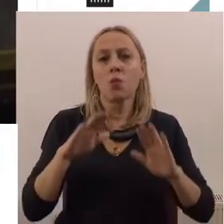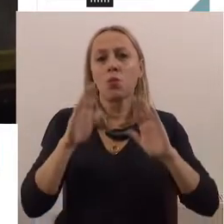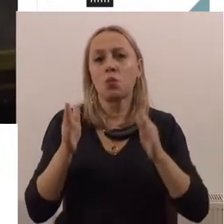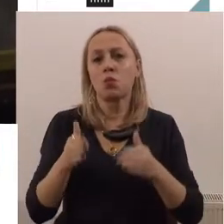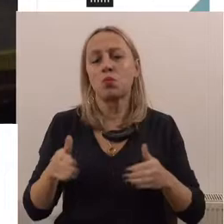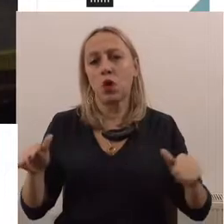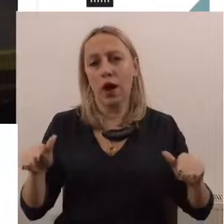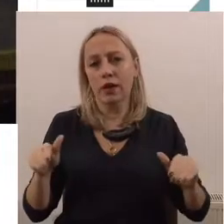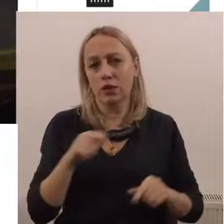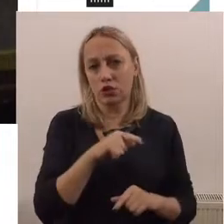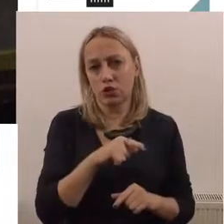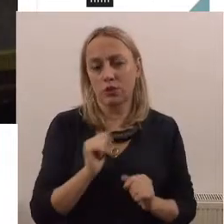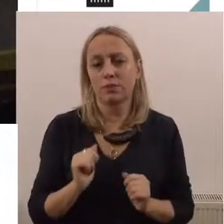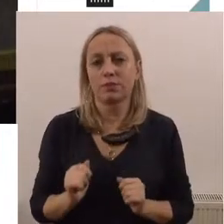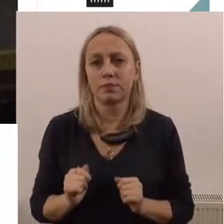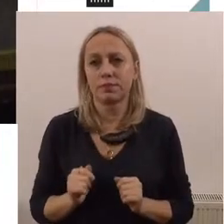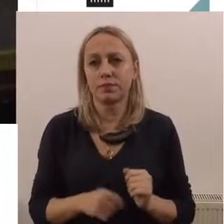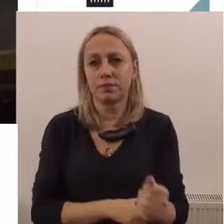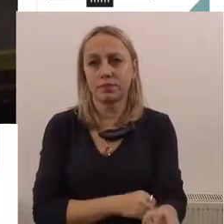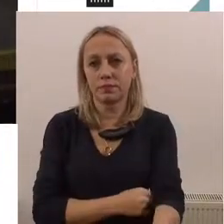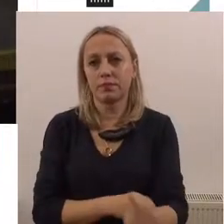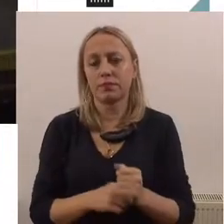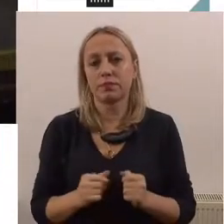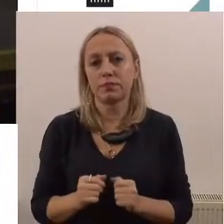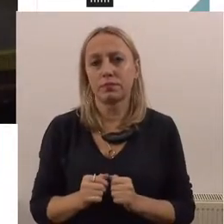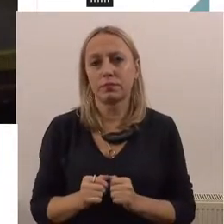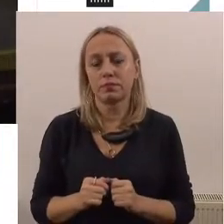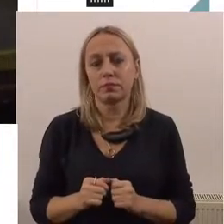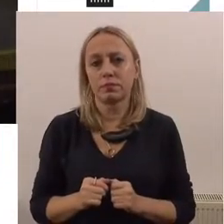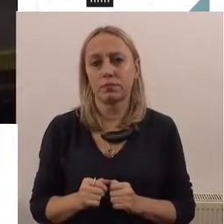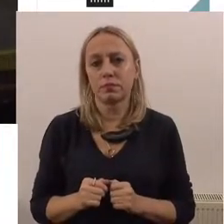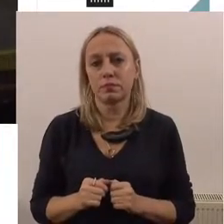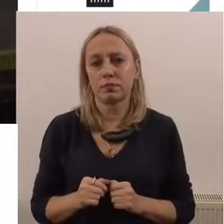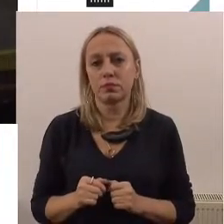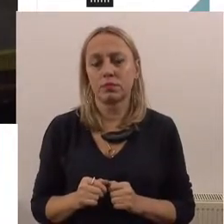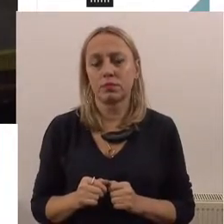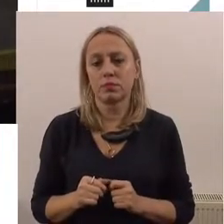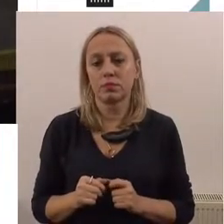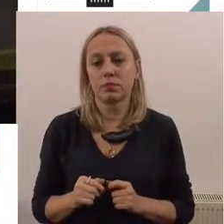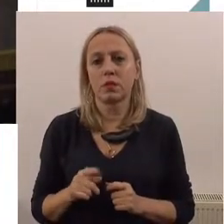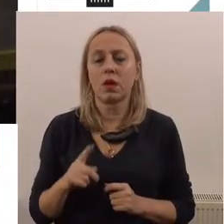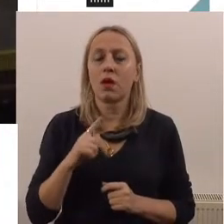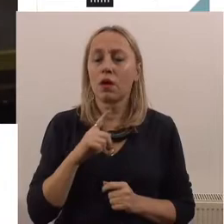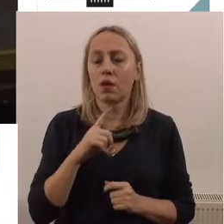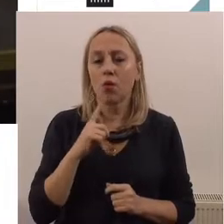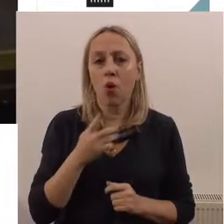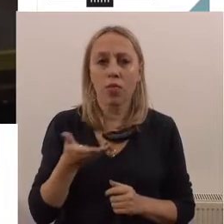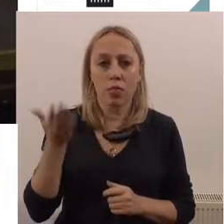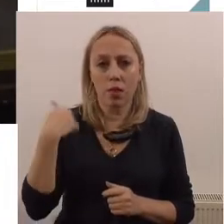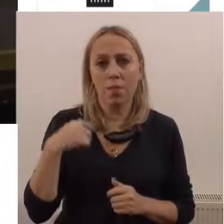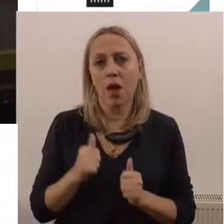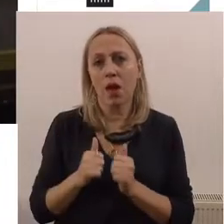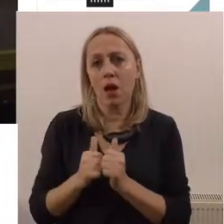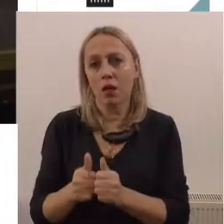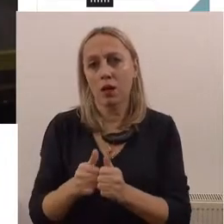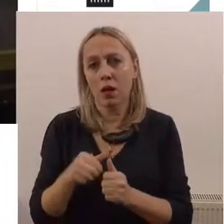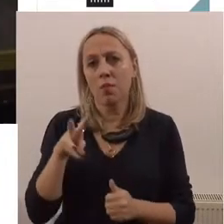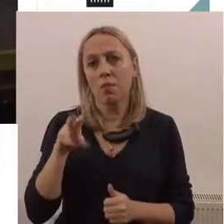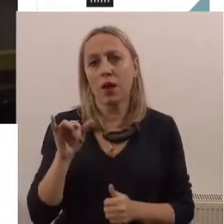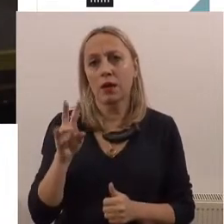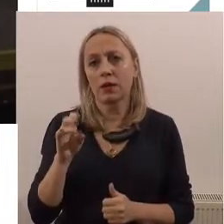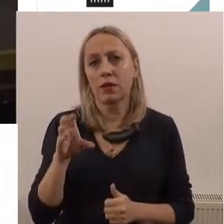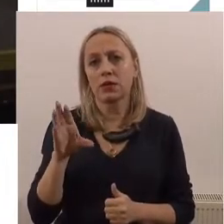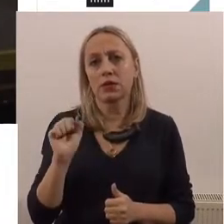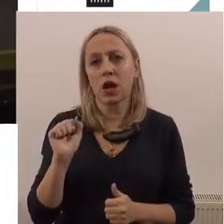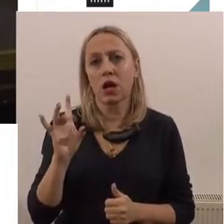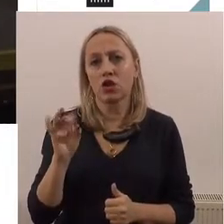in the second part of my presentation, I will talk to you about my residency at Garage. About a year ago,